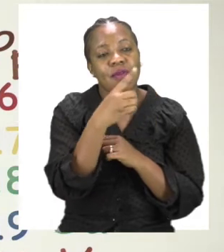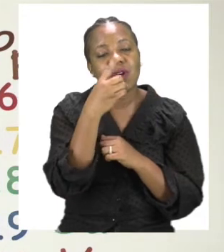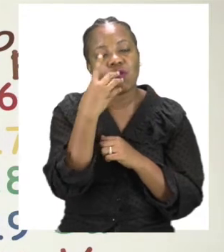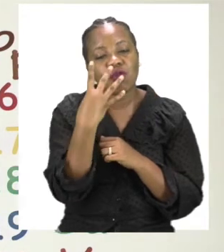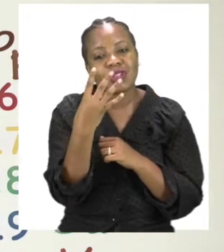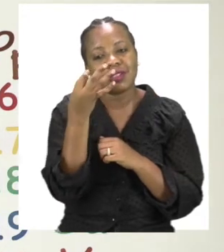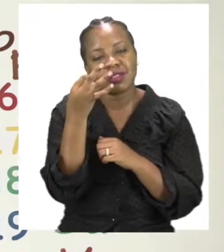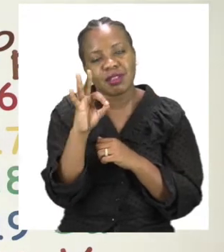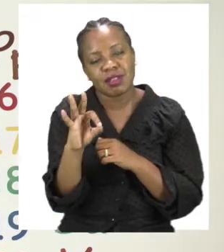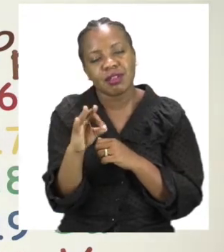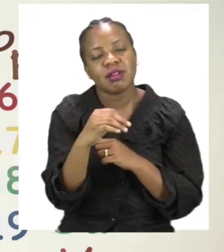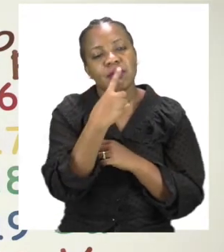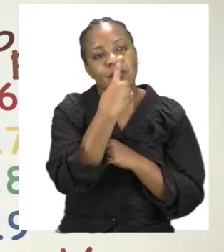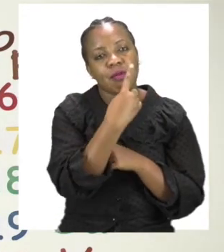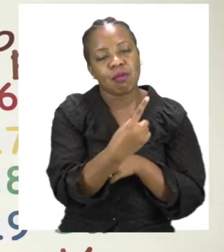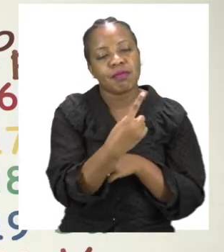149,